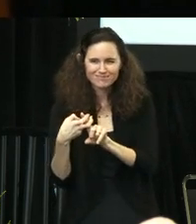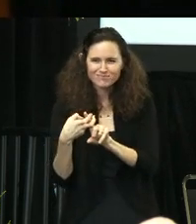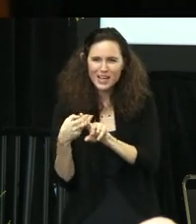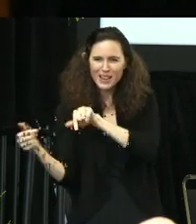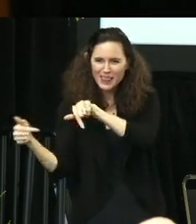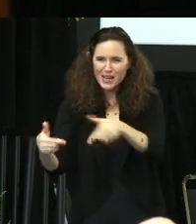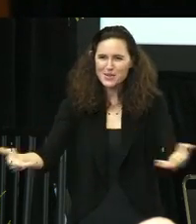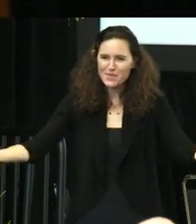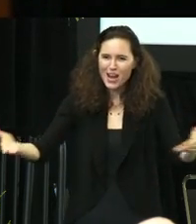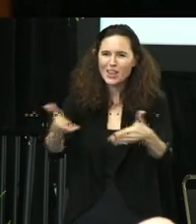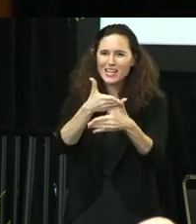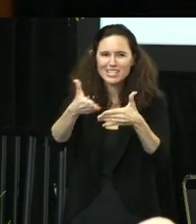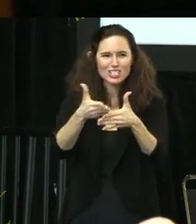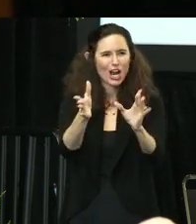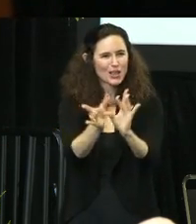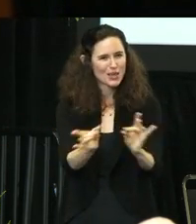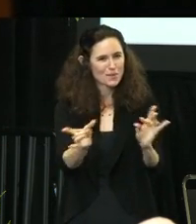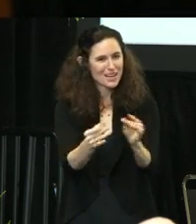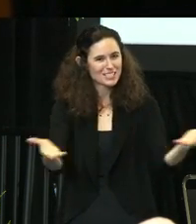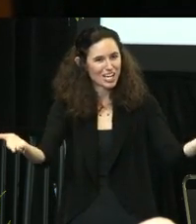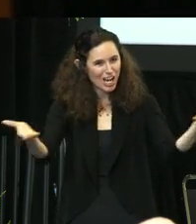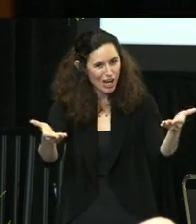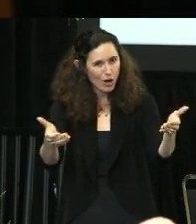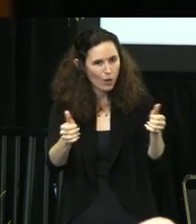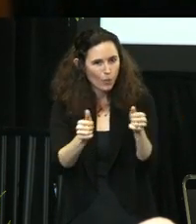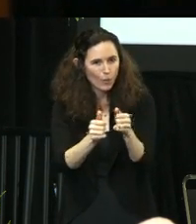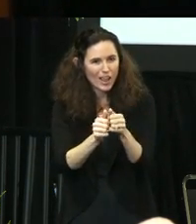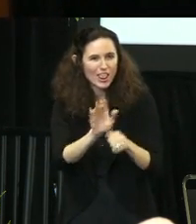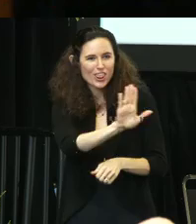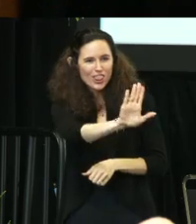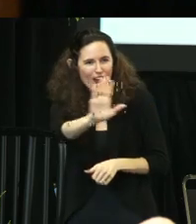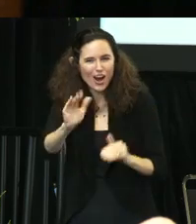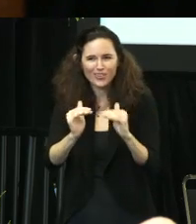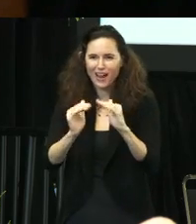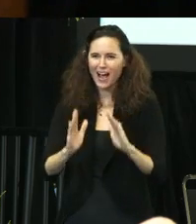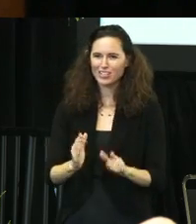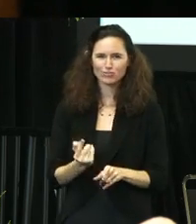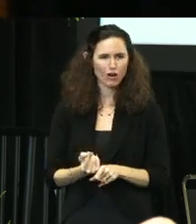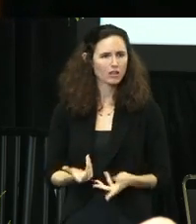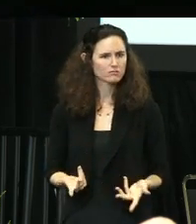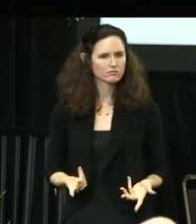the message of convocation with their colleagues? So,